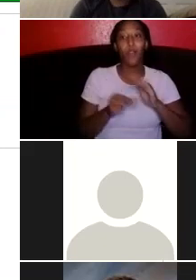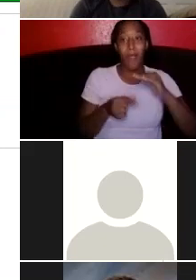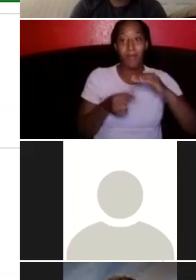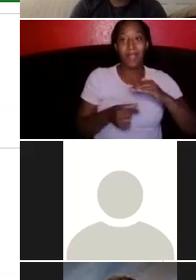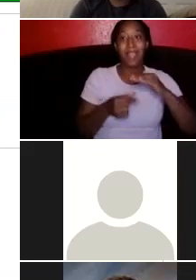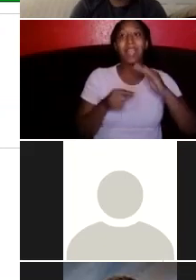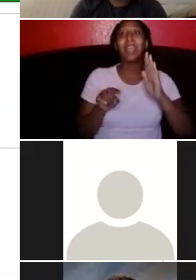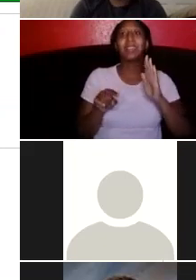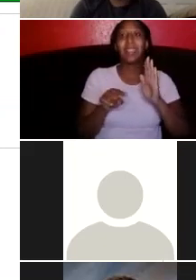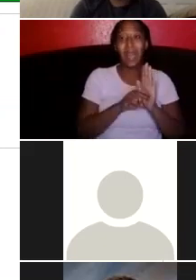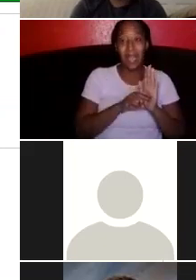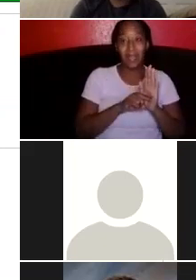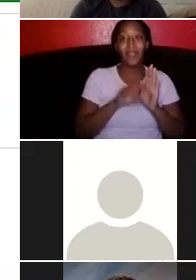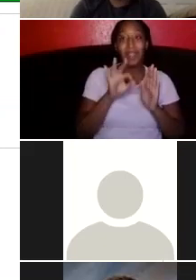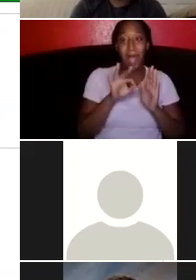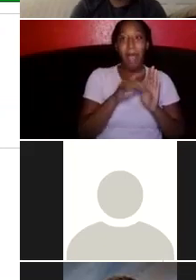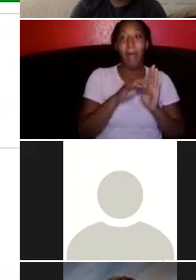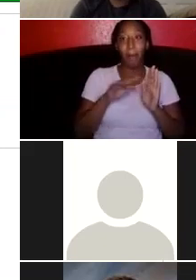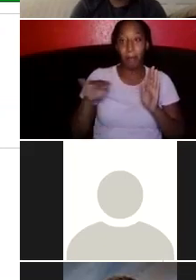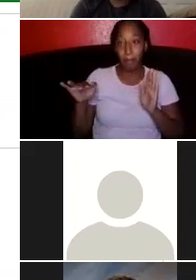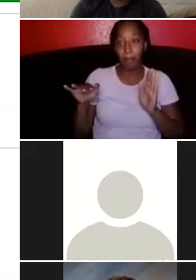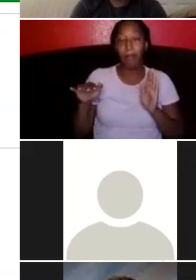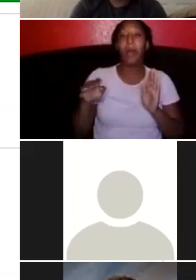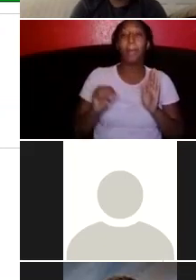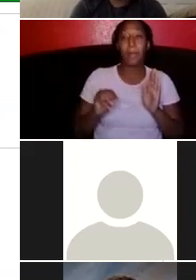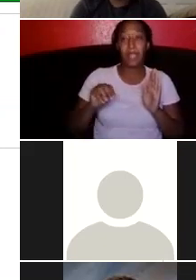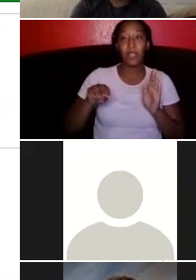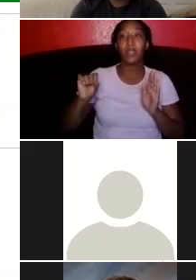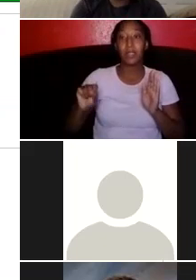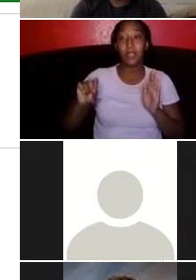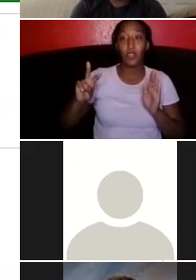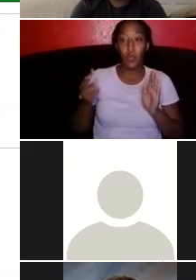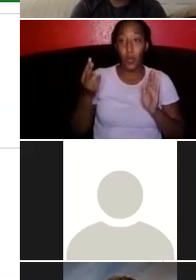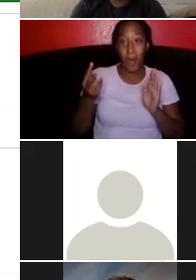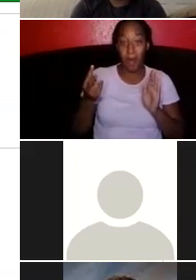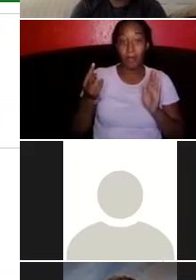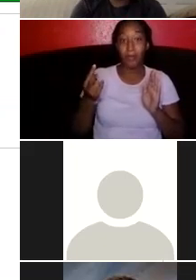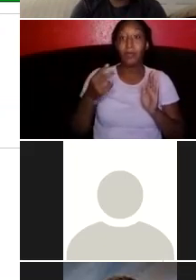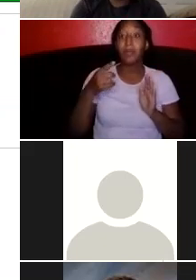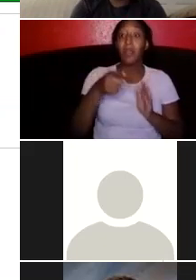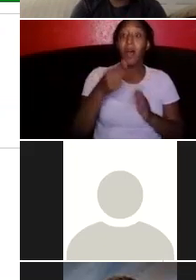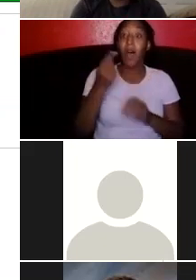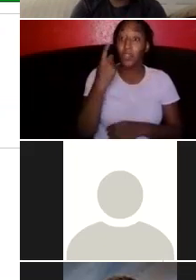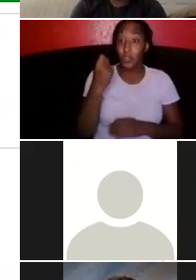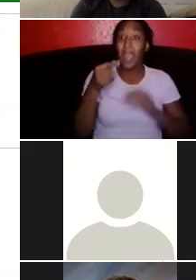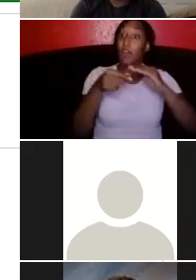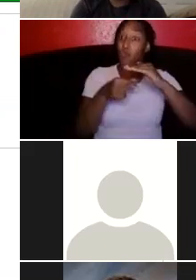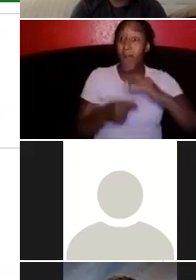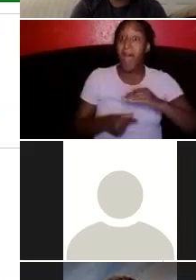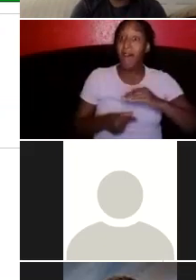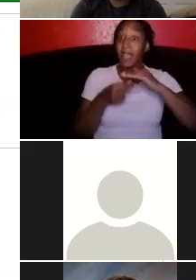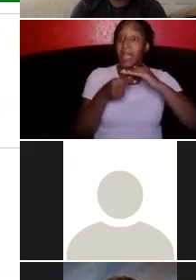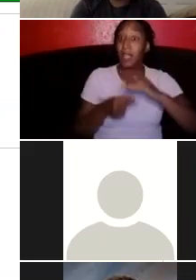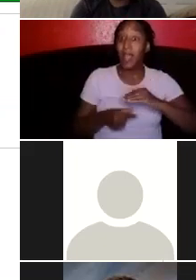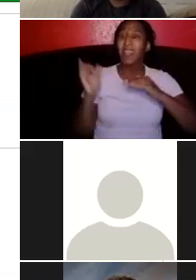force. And we talked about it from the perspective of Newton's second law, where you have to